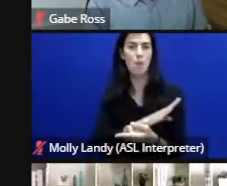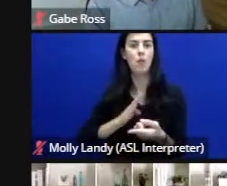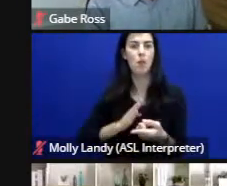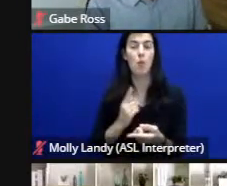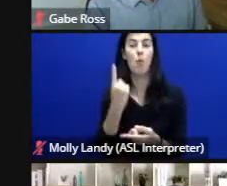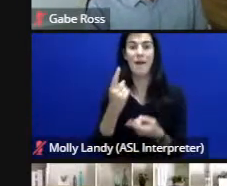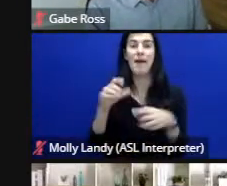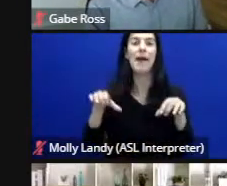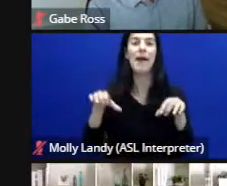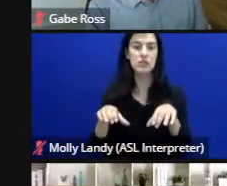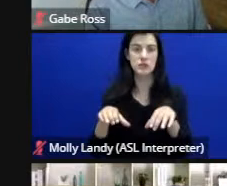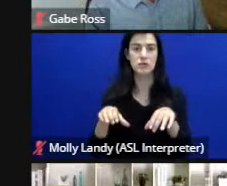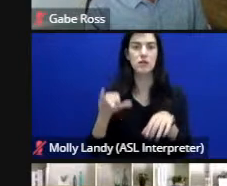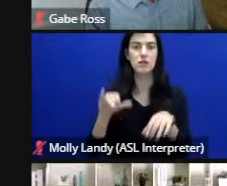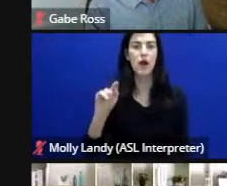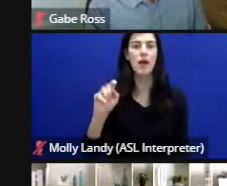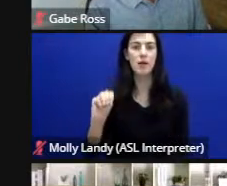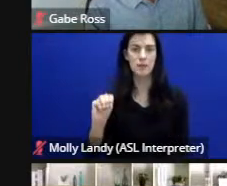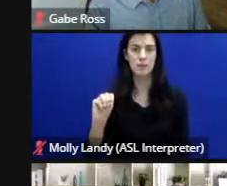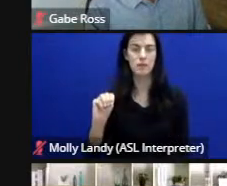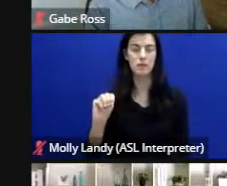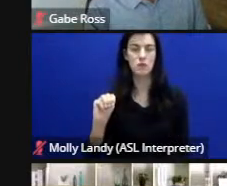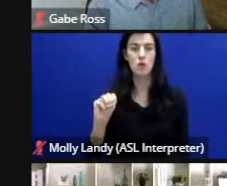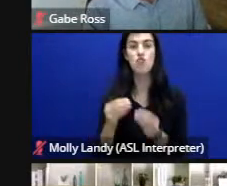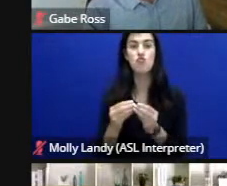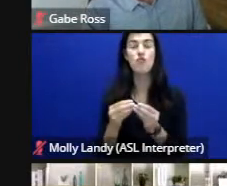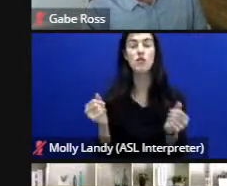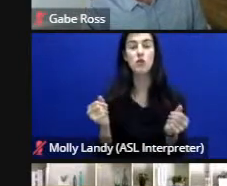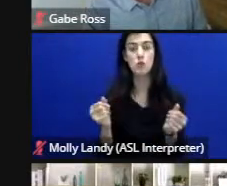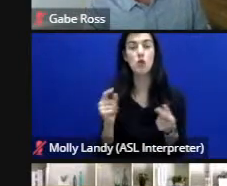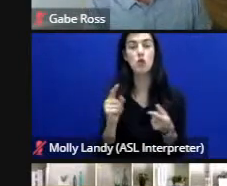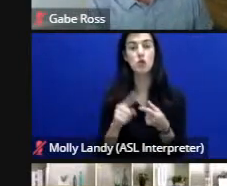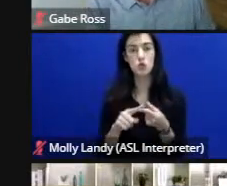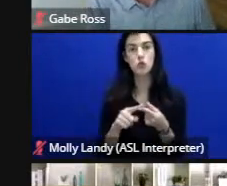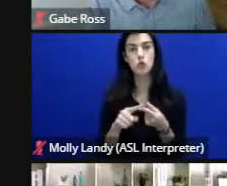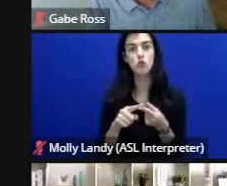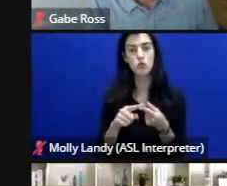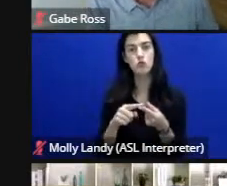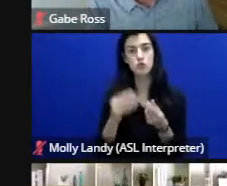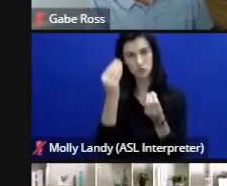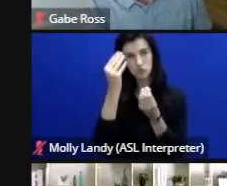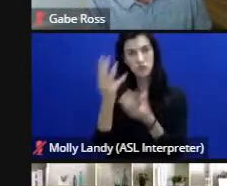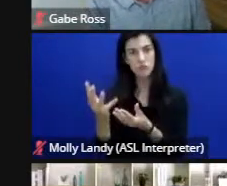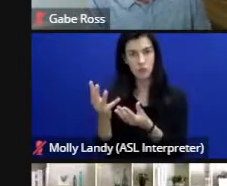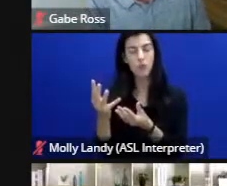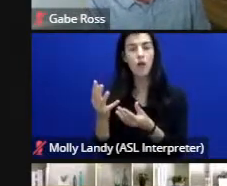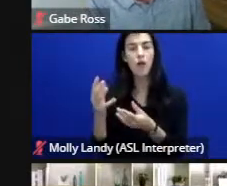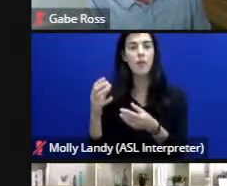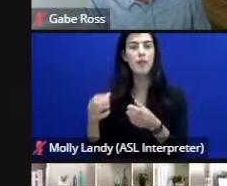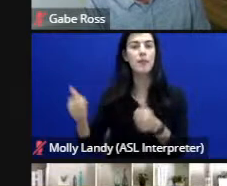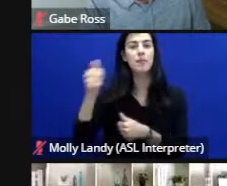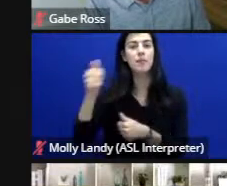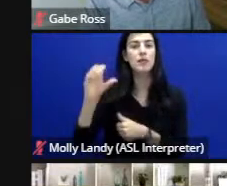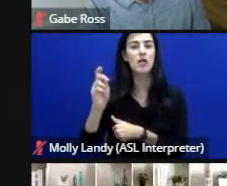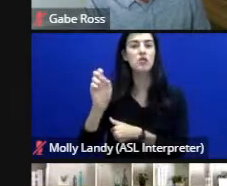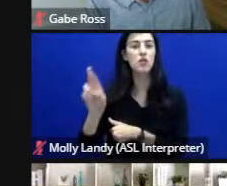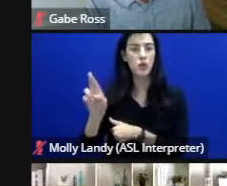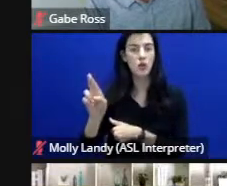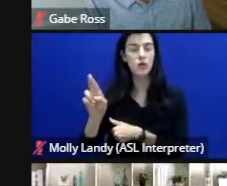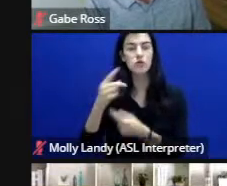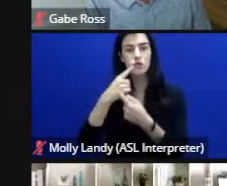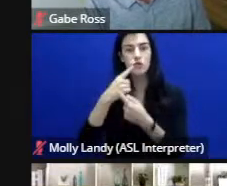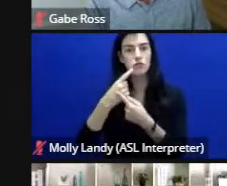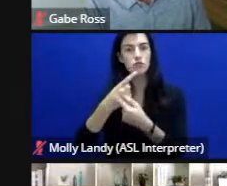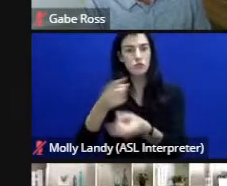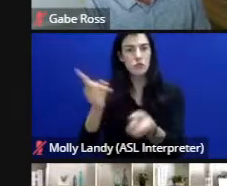item. It is a resolution directing the chancellor to develop and implement a COVID vaccine requirement to